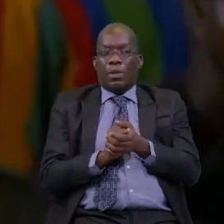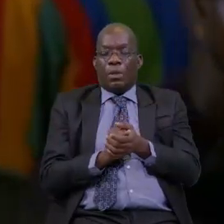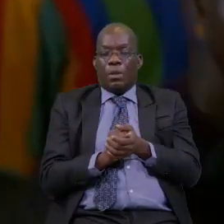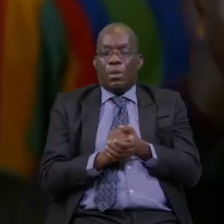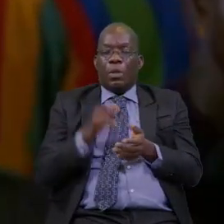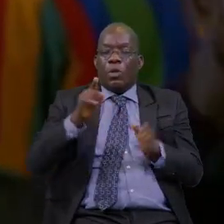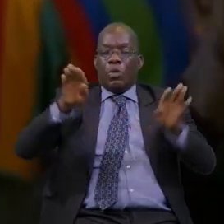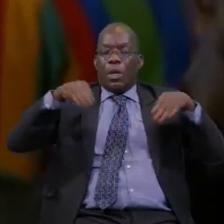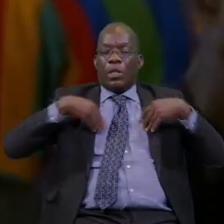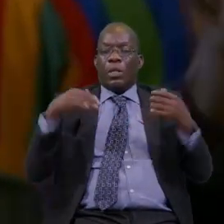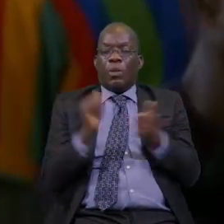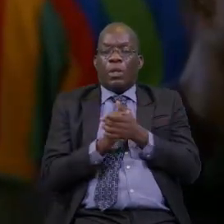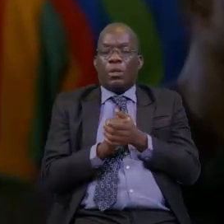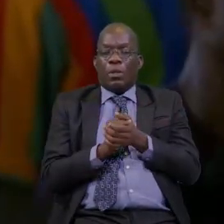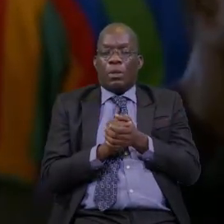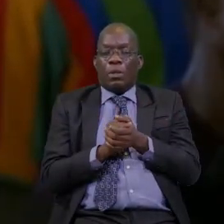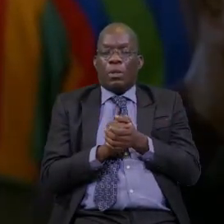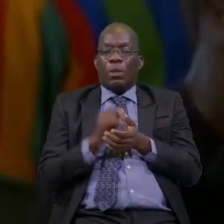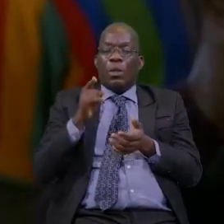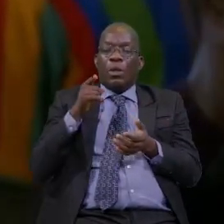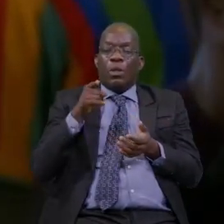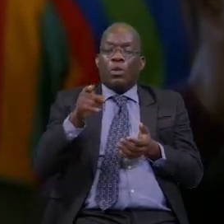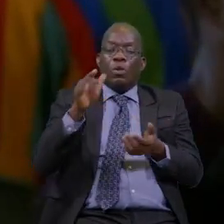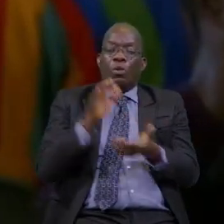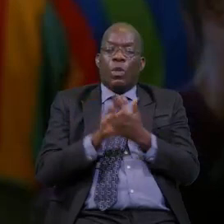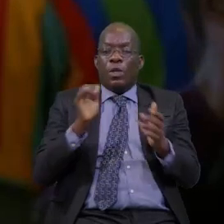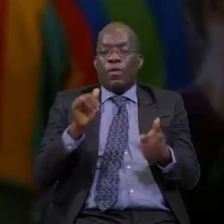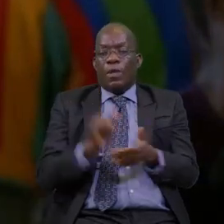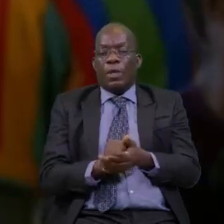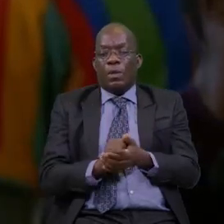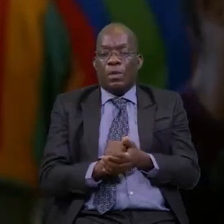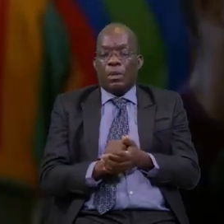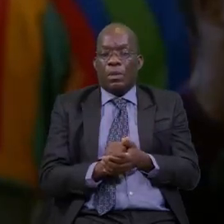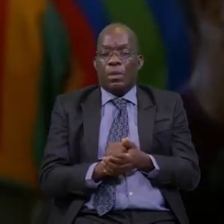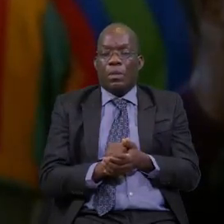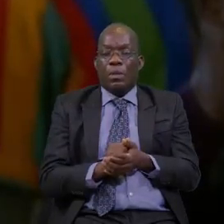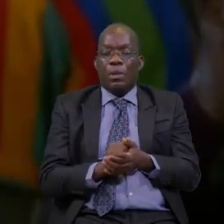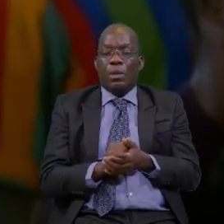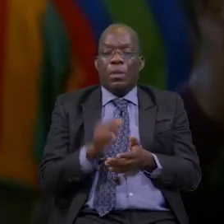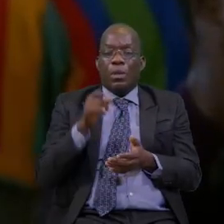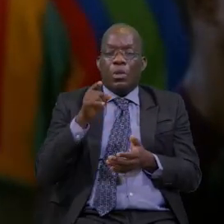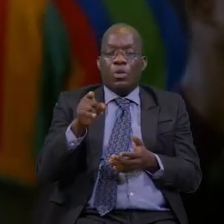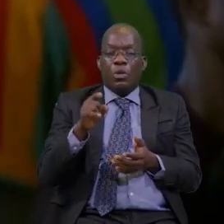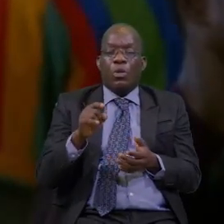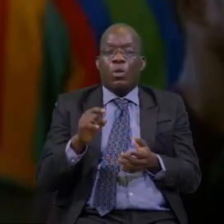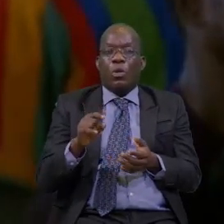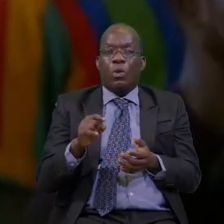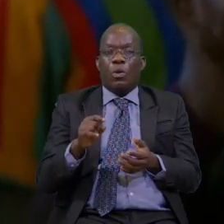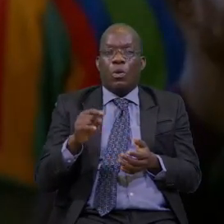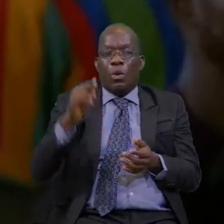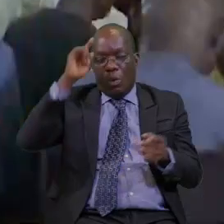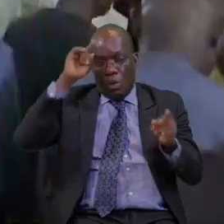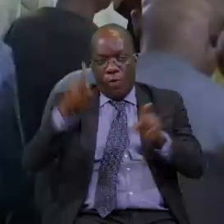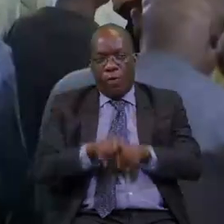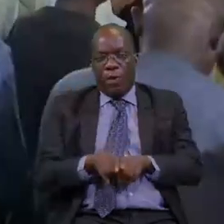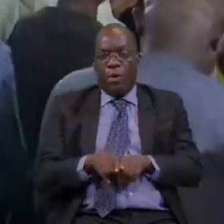that, you believe that, and you conform your leader, your leadership by his